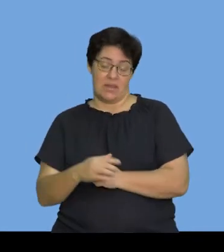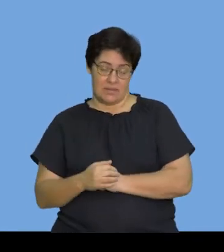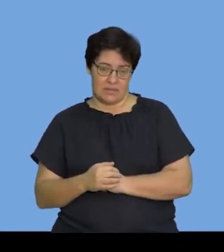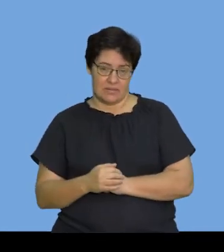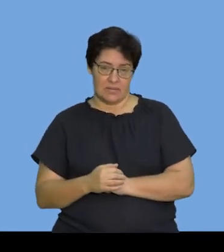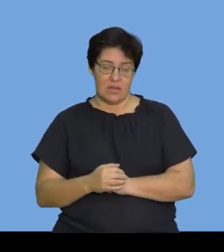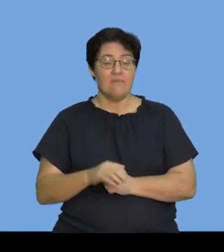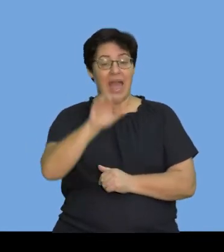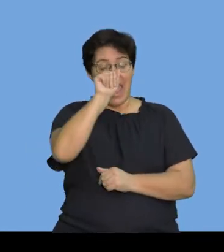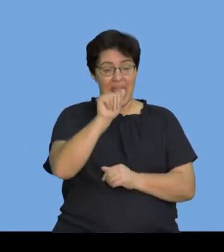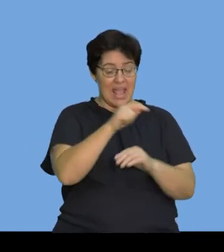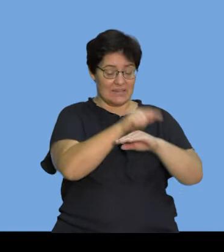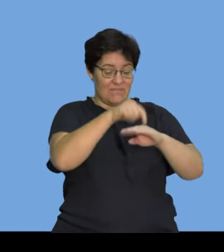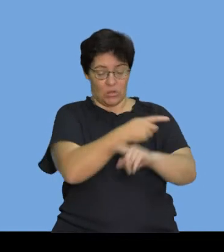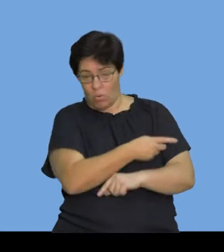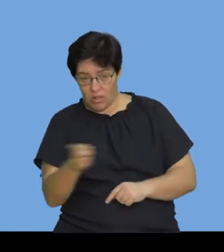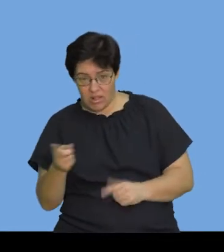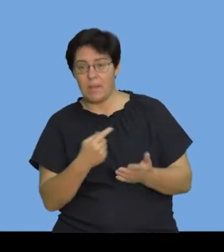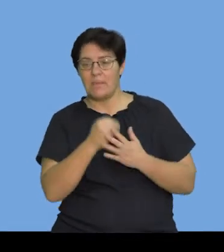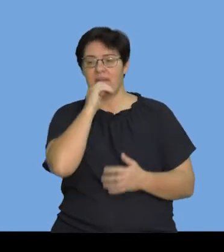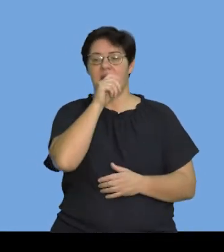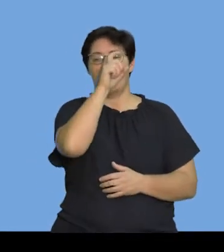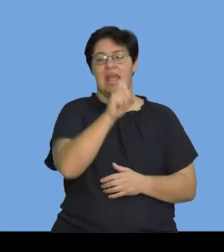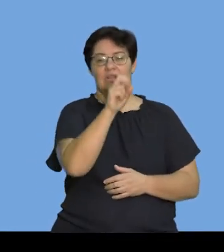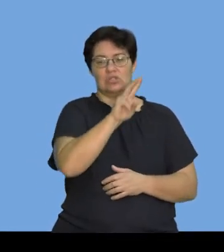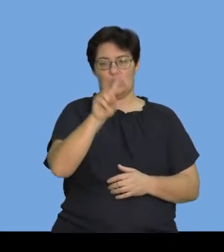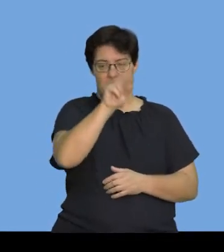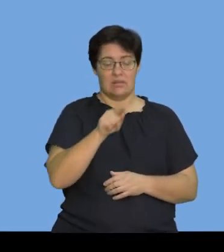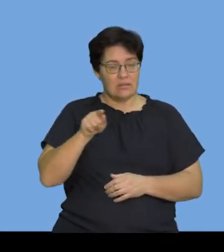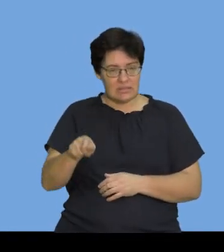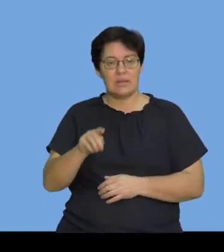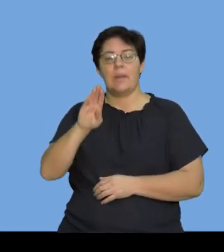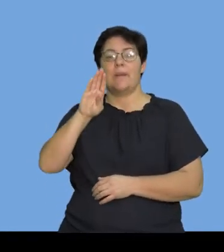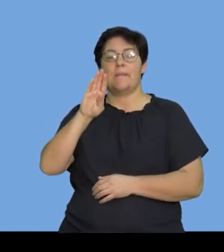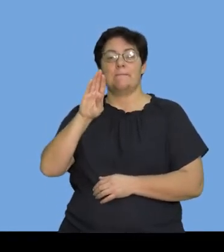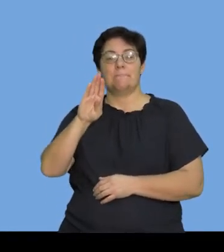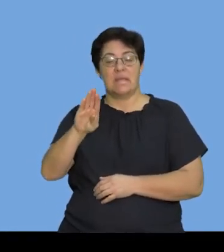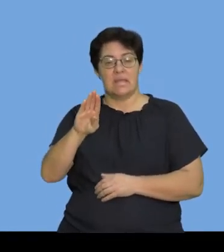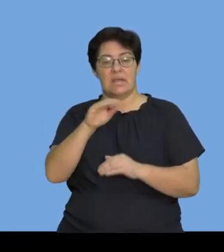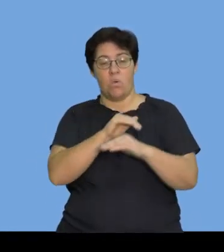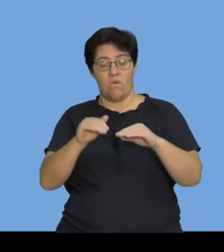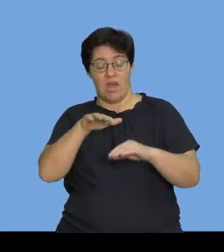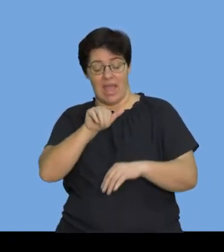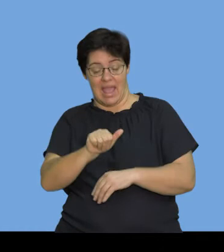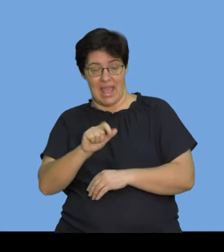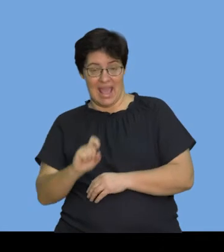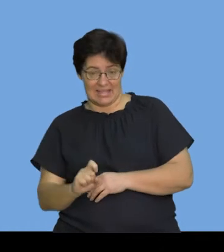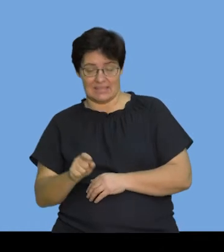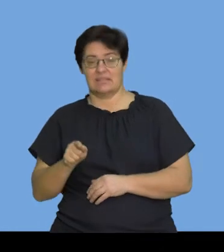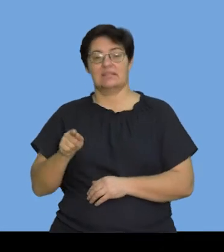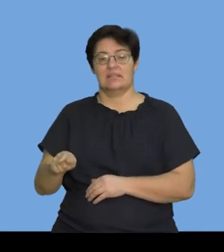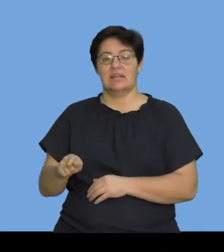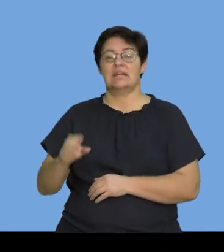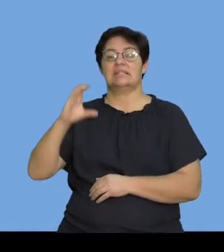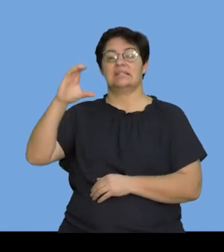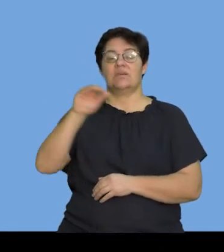everything by a, this will be x squared, this will be b over ax, and this will be c